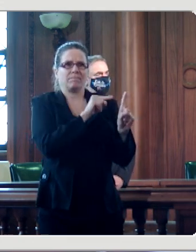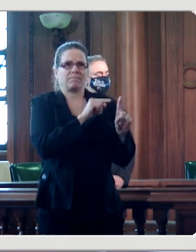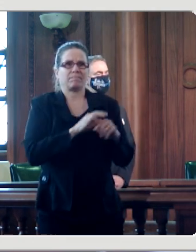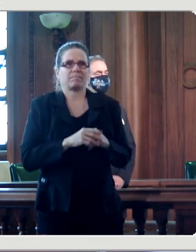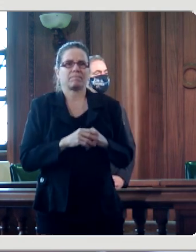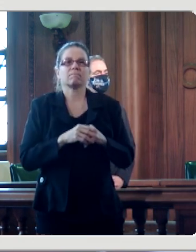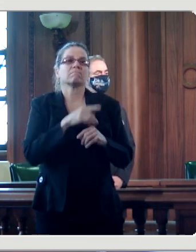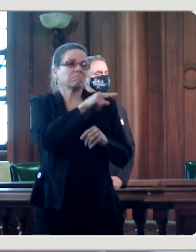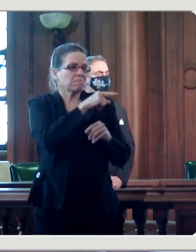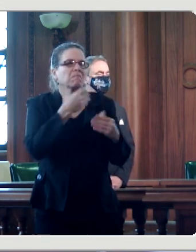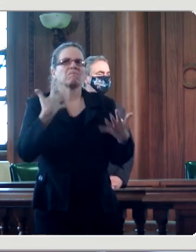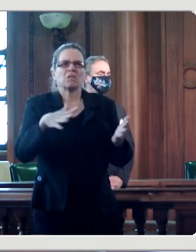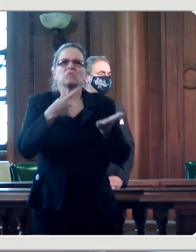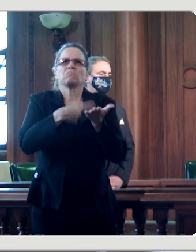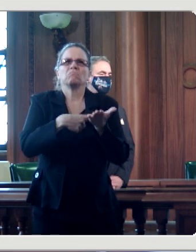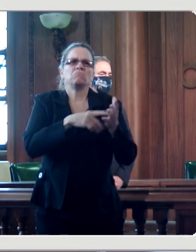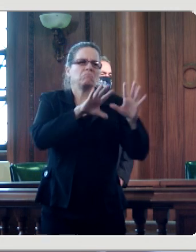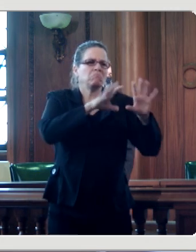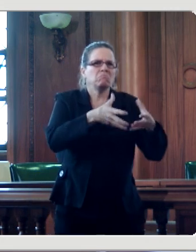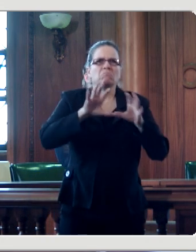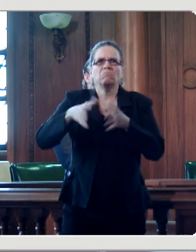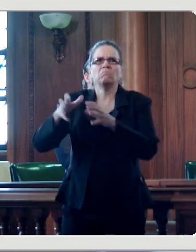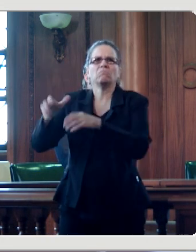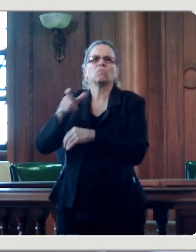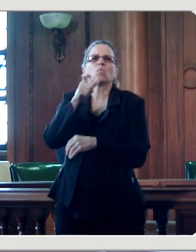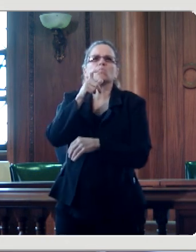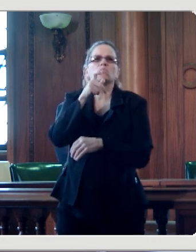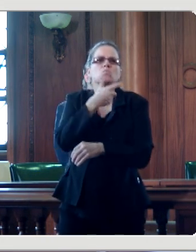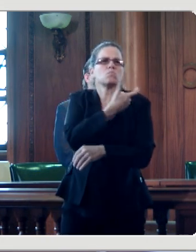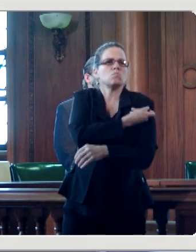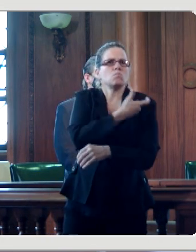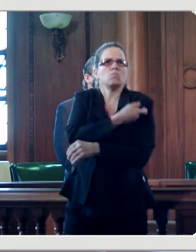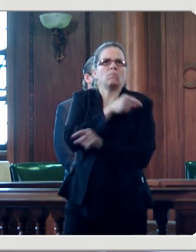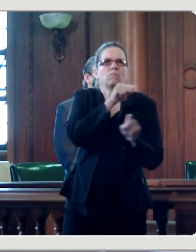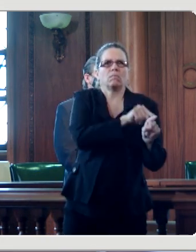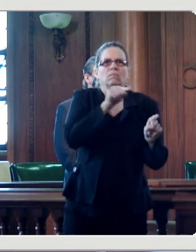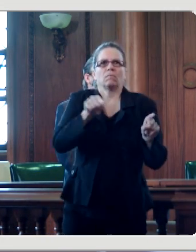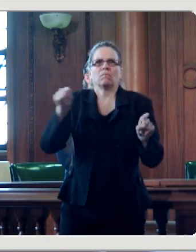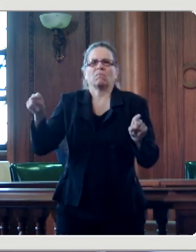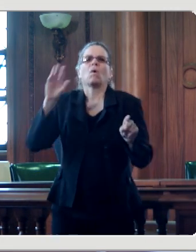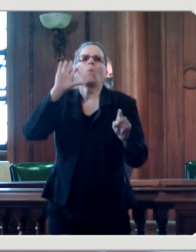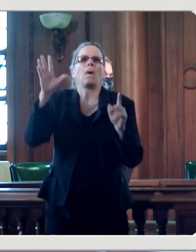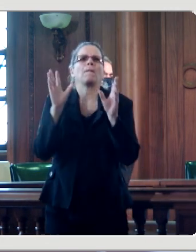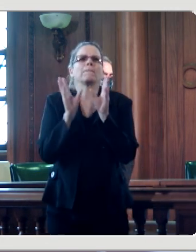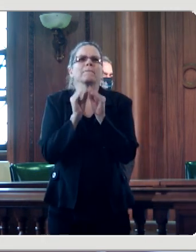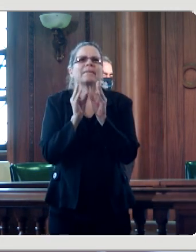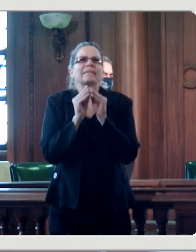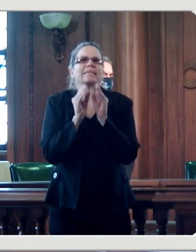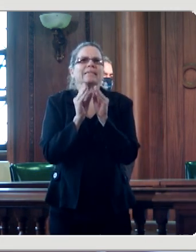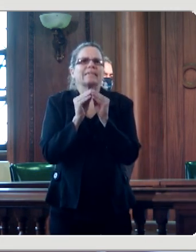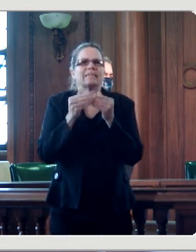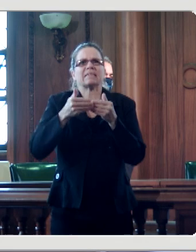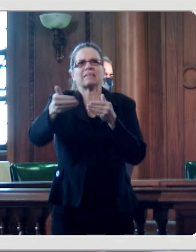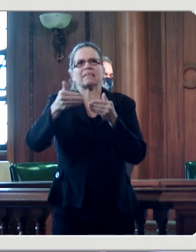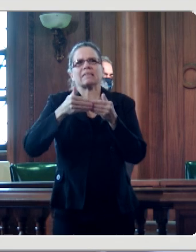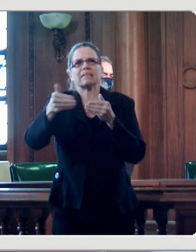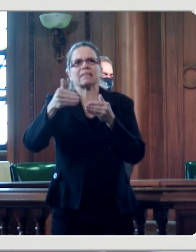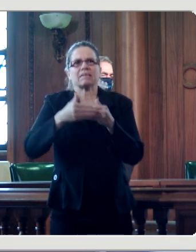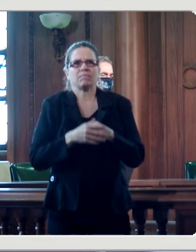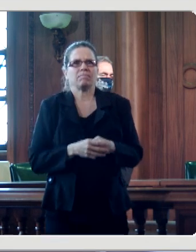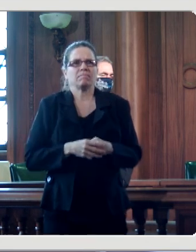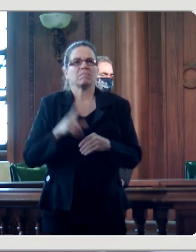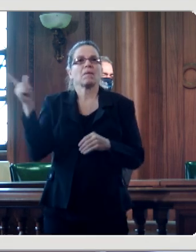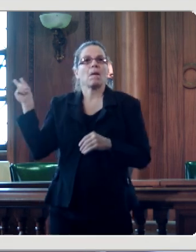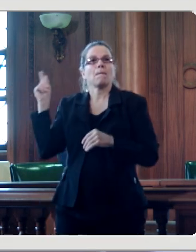up our meeting next week. The mayor is the convener, will do the opening remarks, and will charge